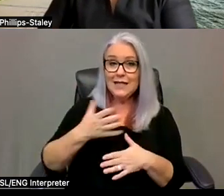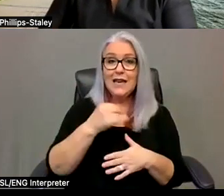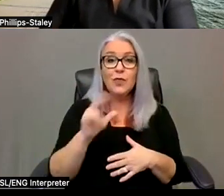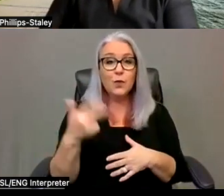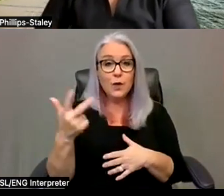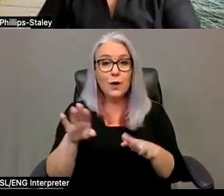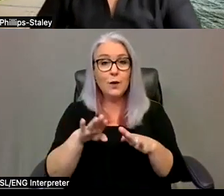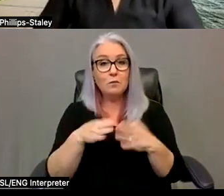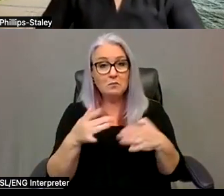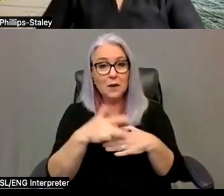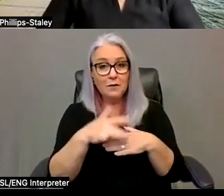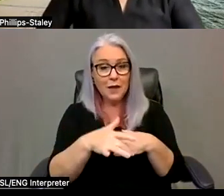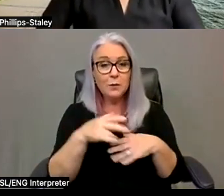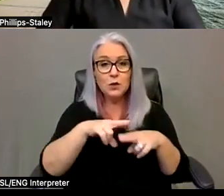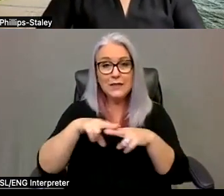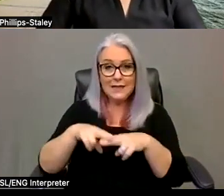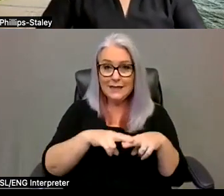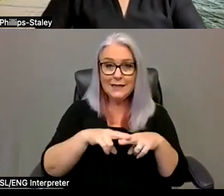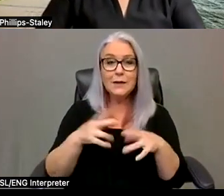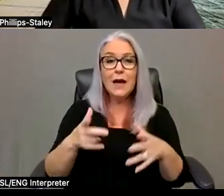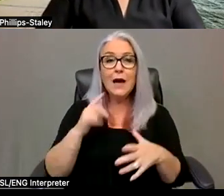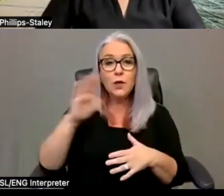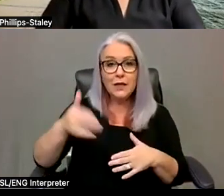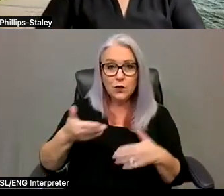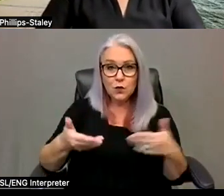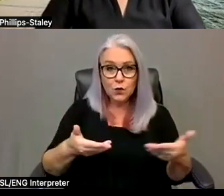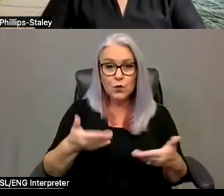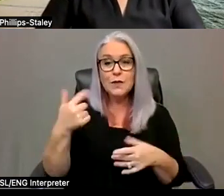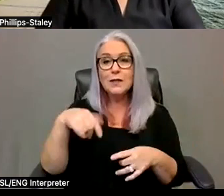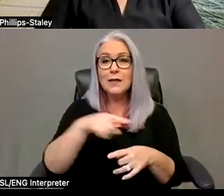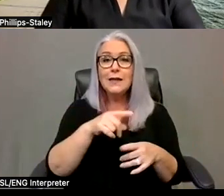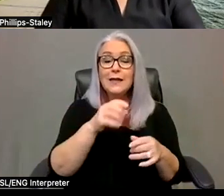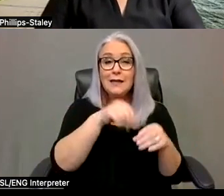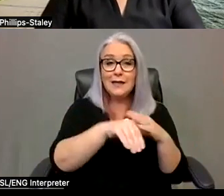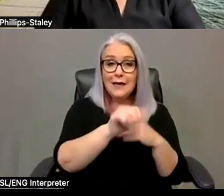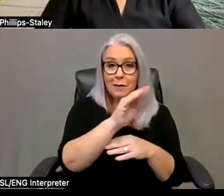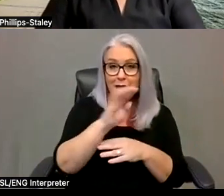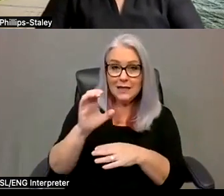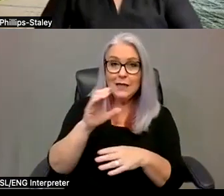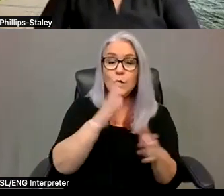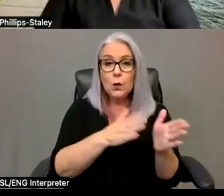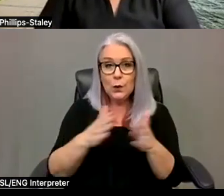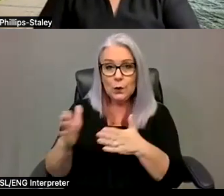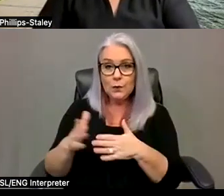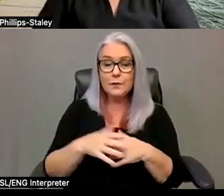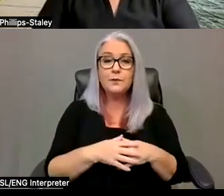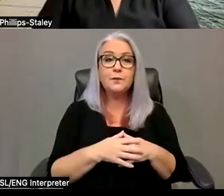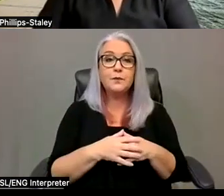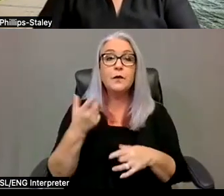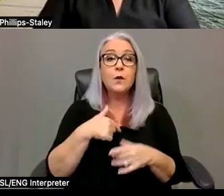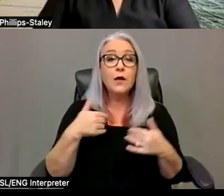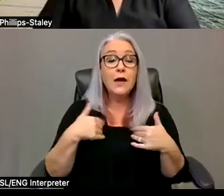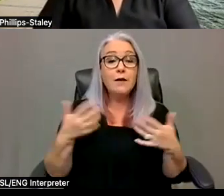seats. I'm going to introduce the candidates in alphabetical order. We